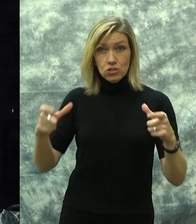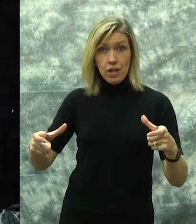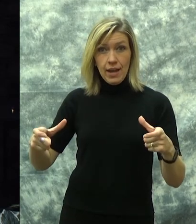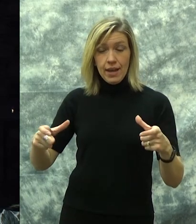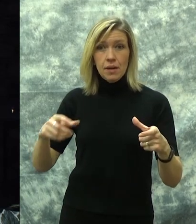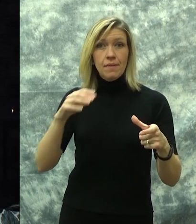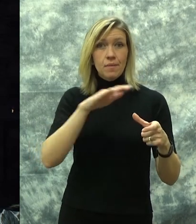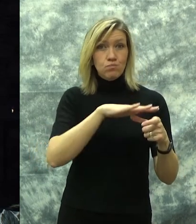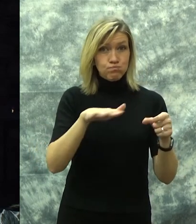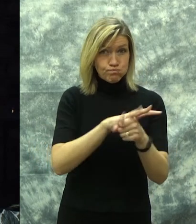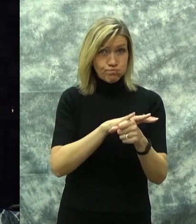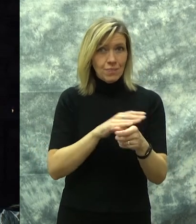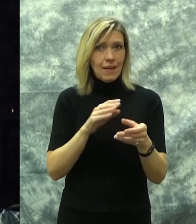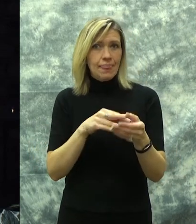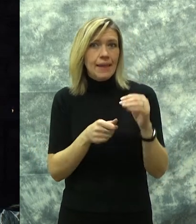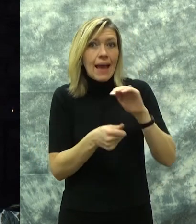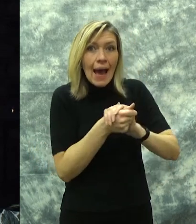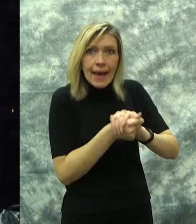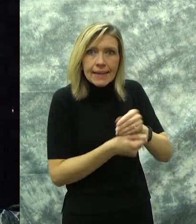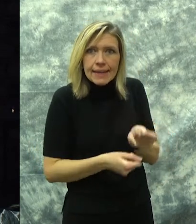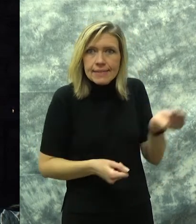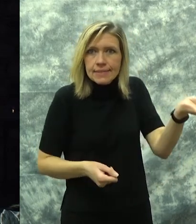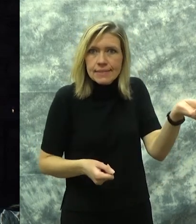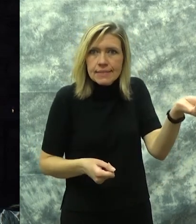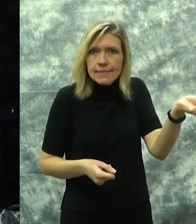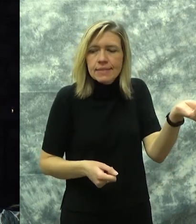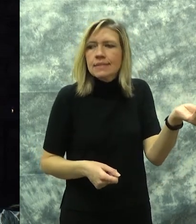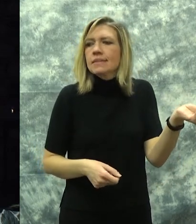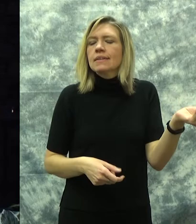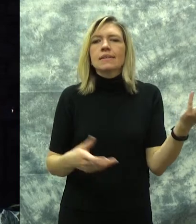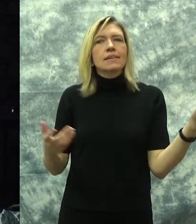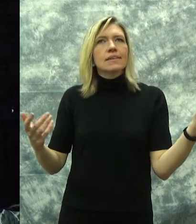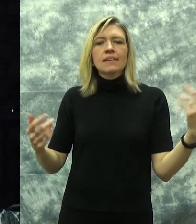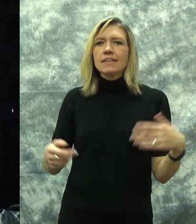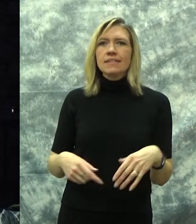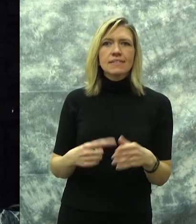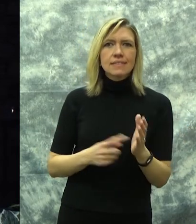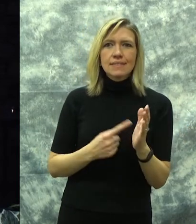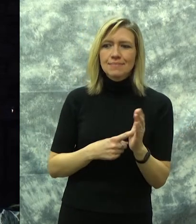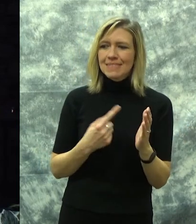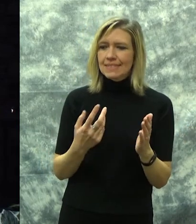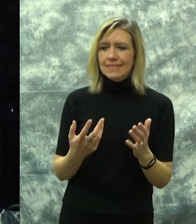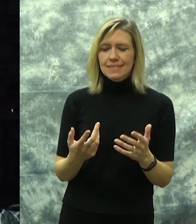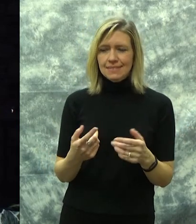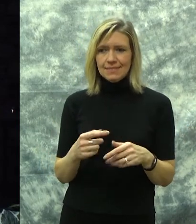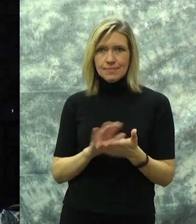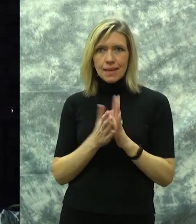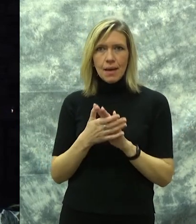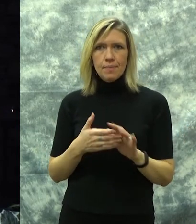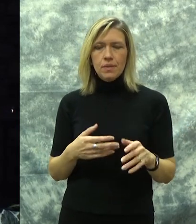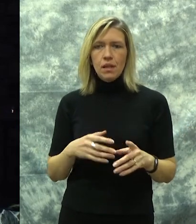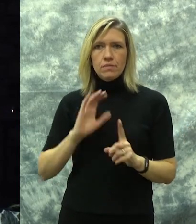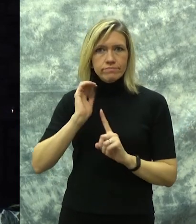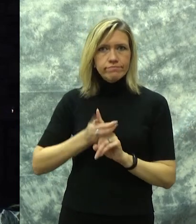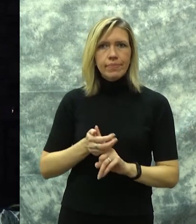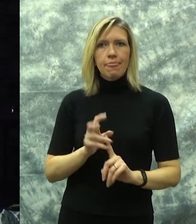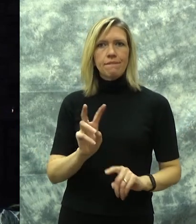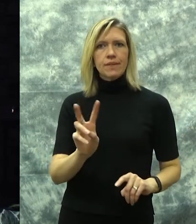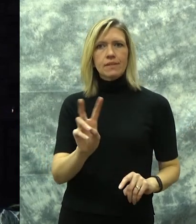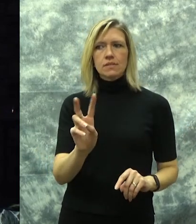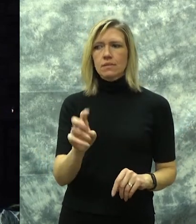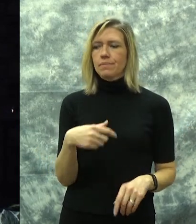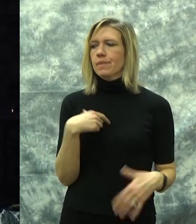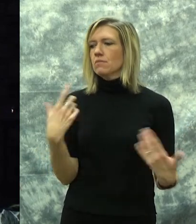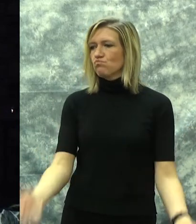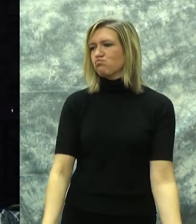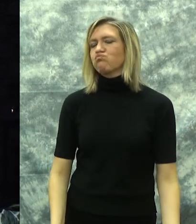so caught into the victim or persecutor narrative of where we're at, but that it becomes more important than getting what we want